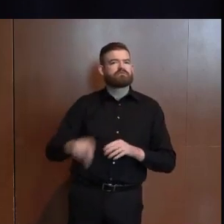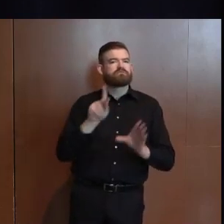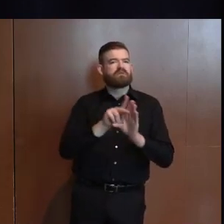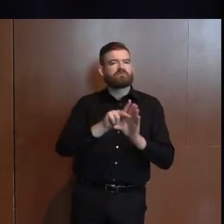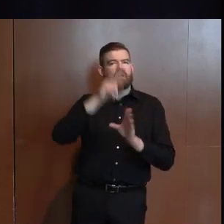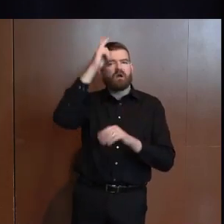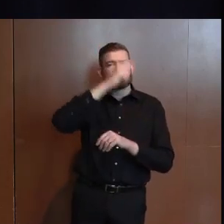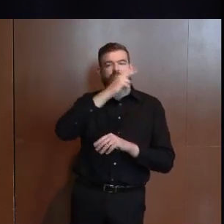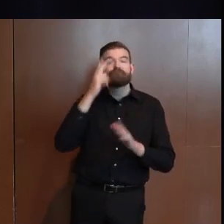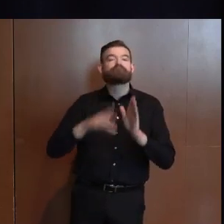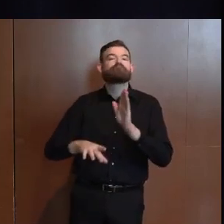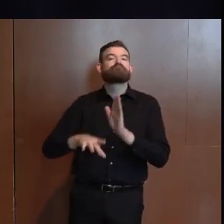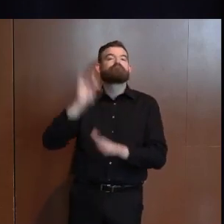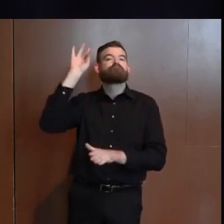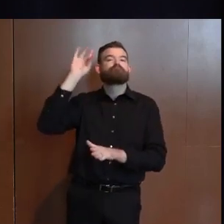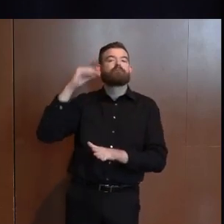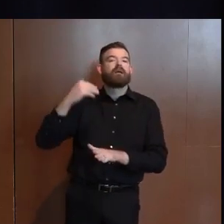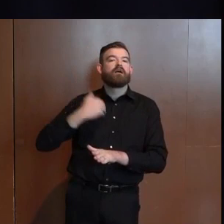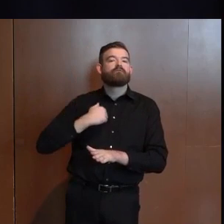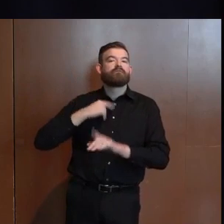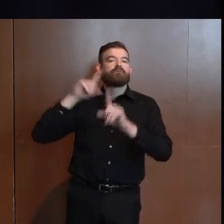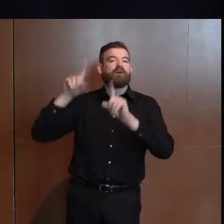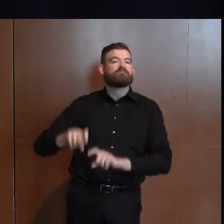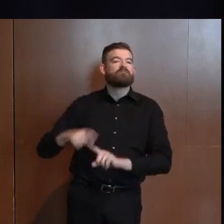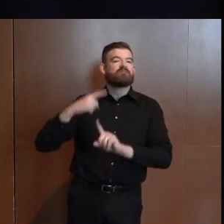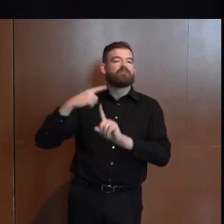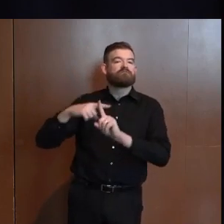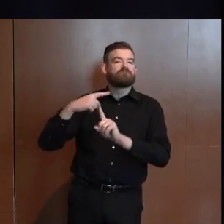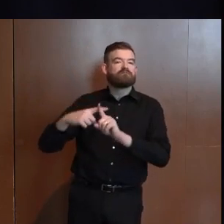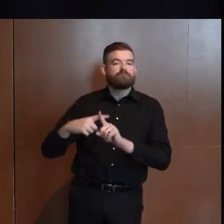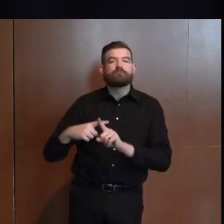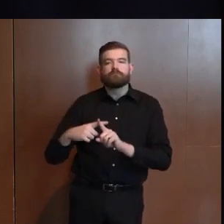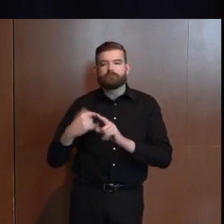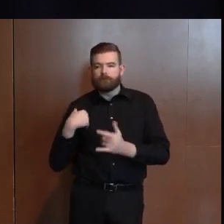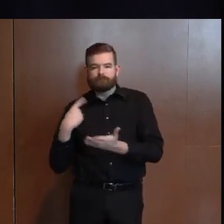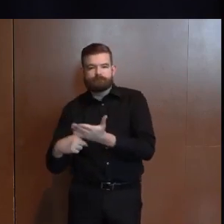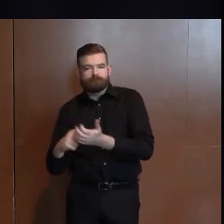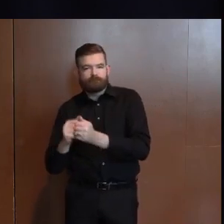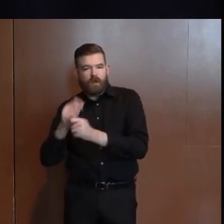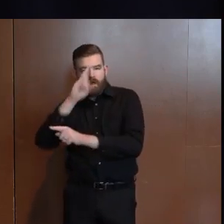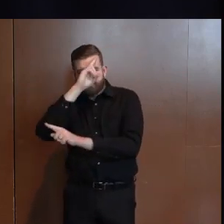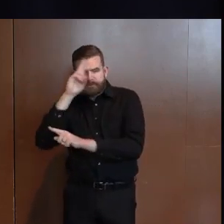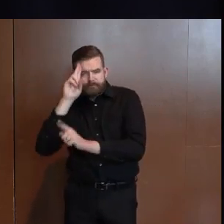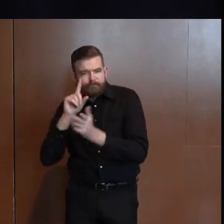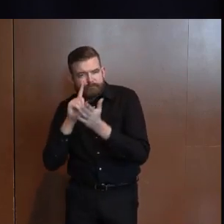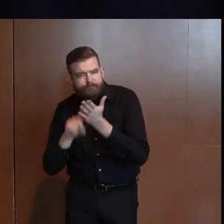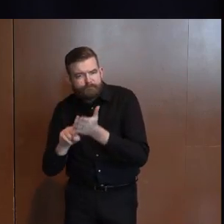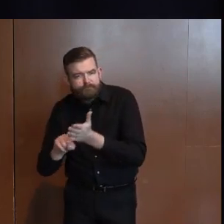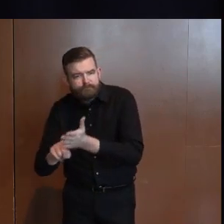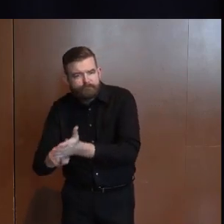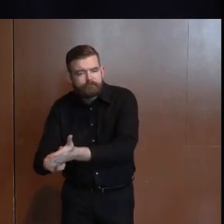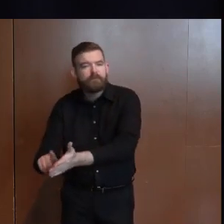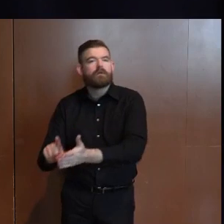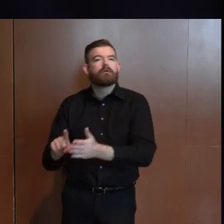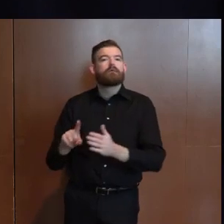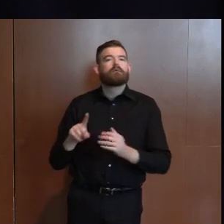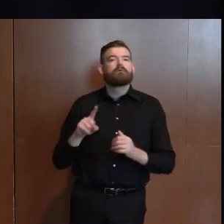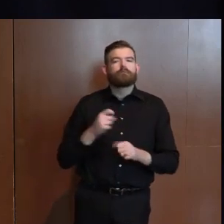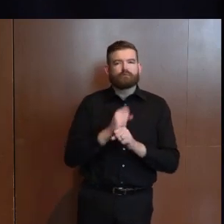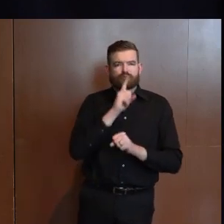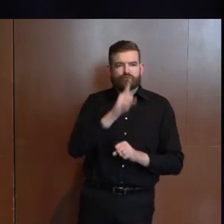positive. We are working with the facility to conduct surveillance and implement the appropriate infection prevention and control